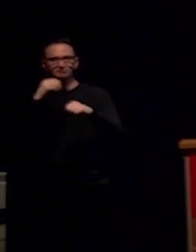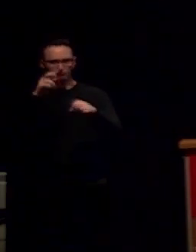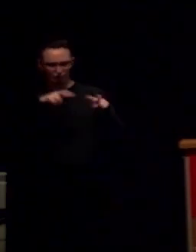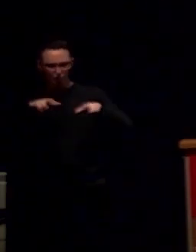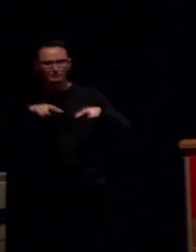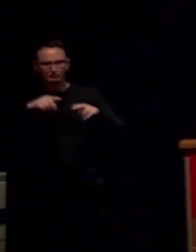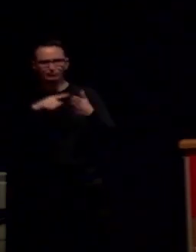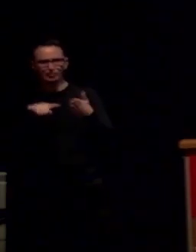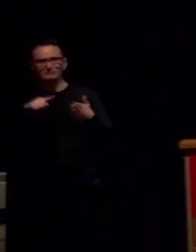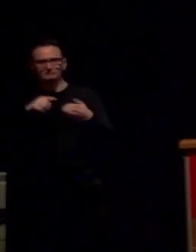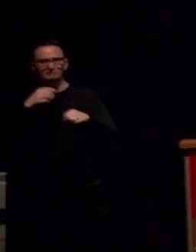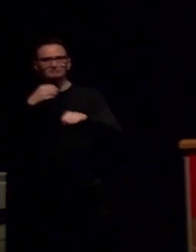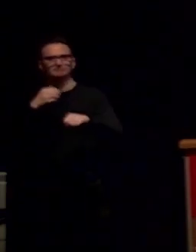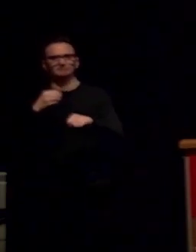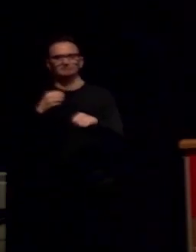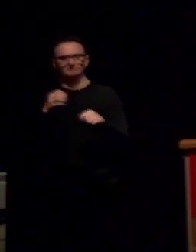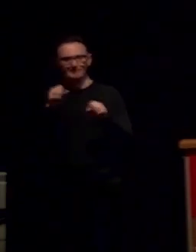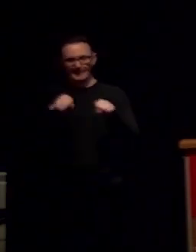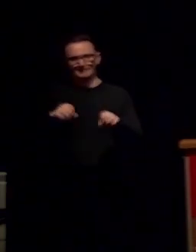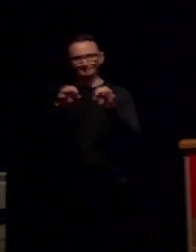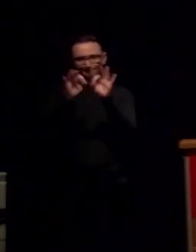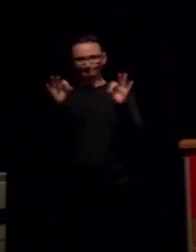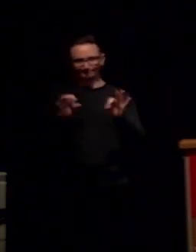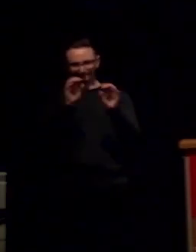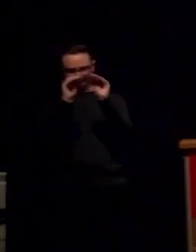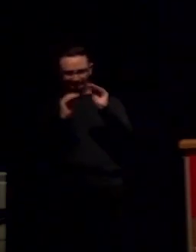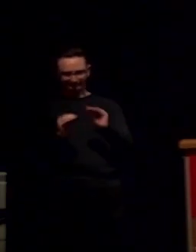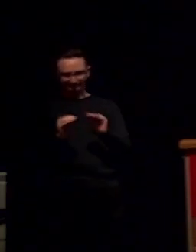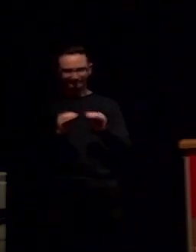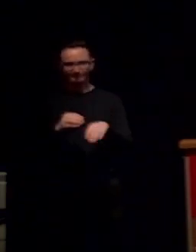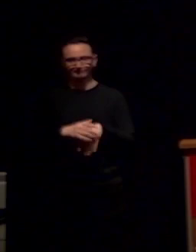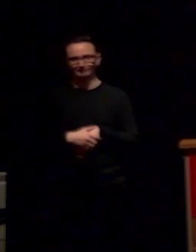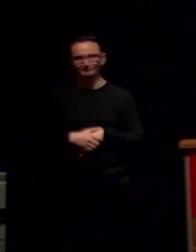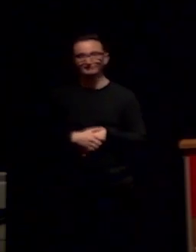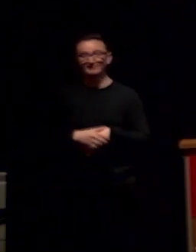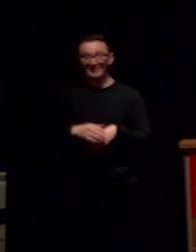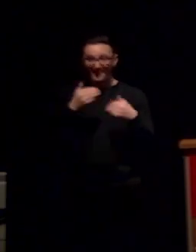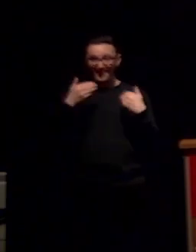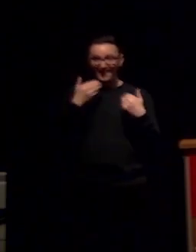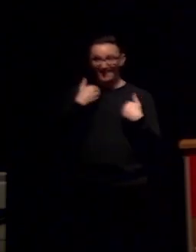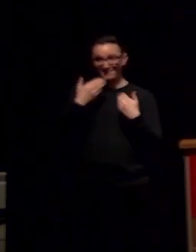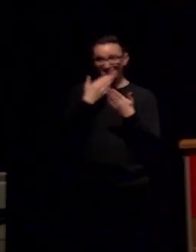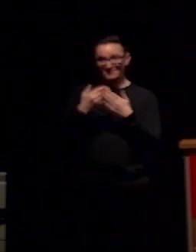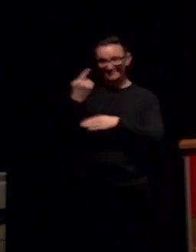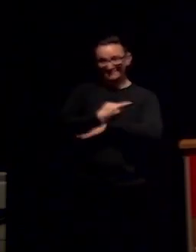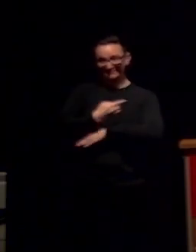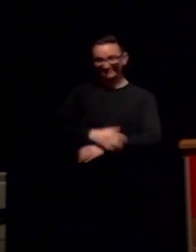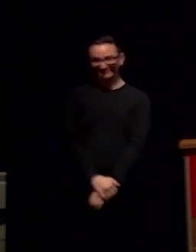out that evaluation. Thank you all very much. Have a great rest of your day.